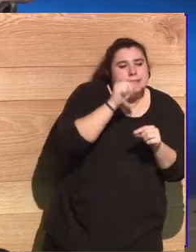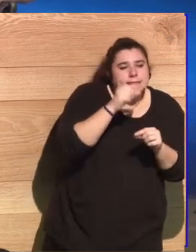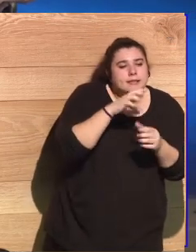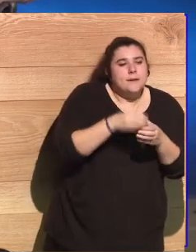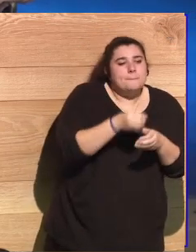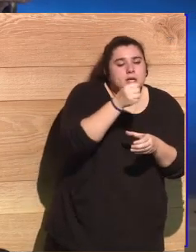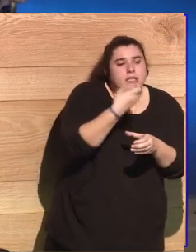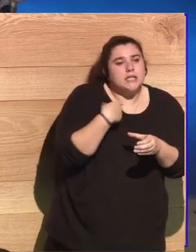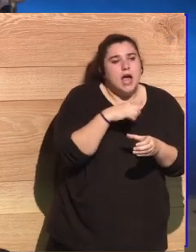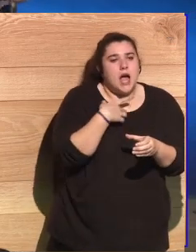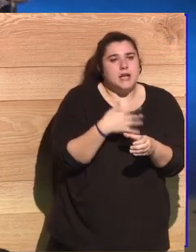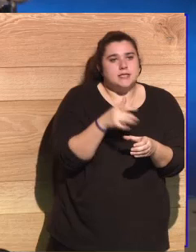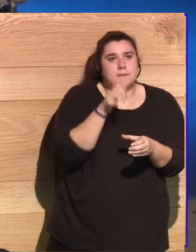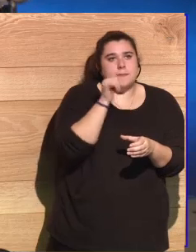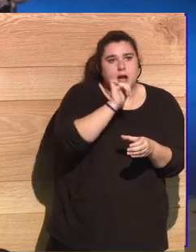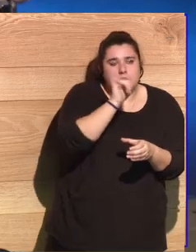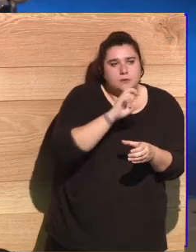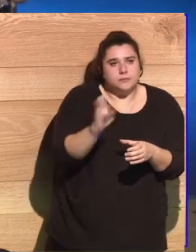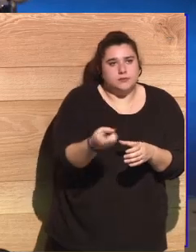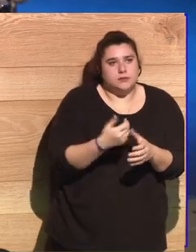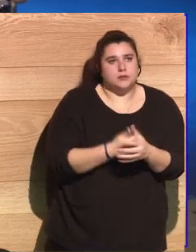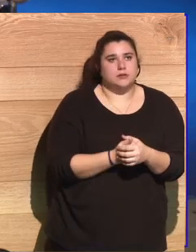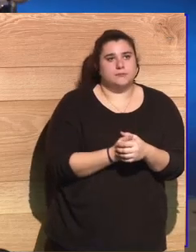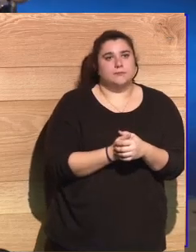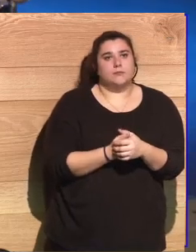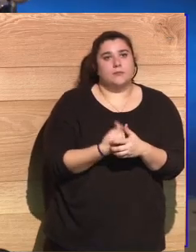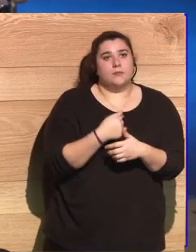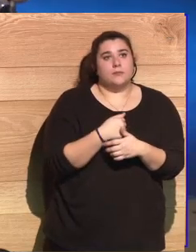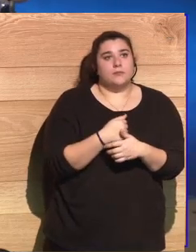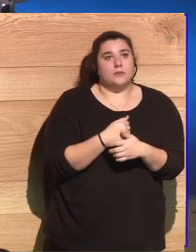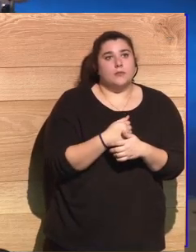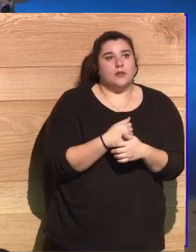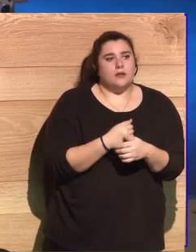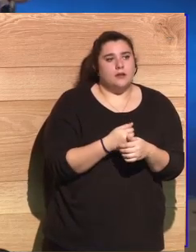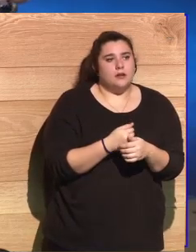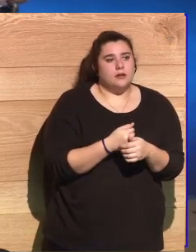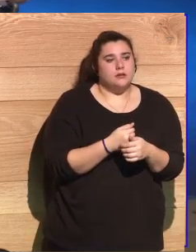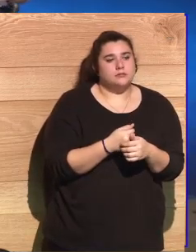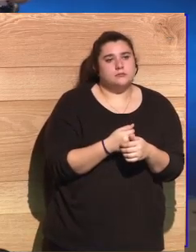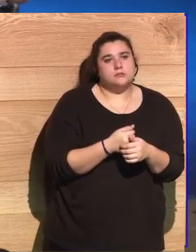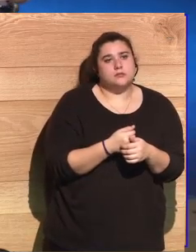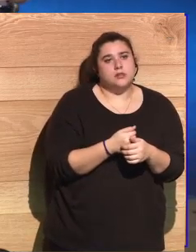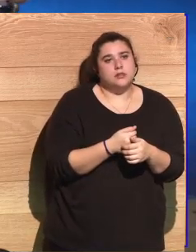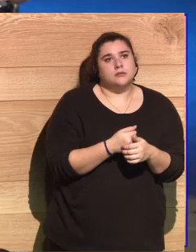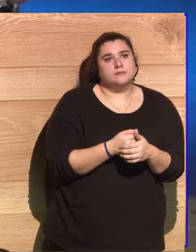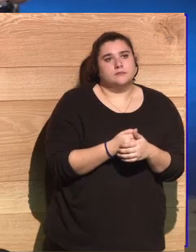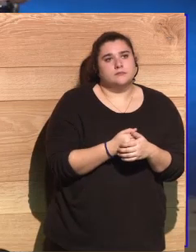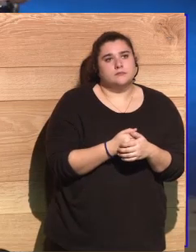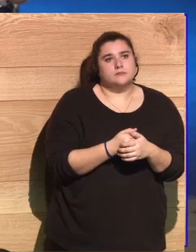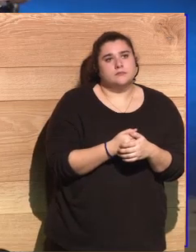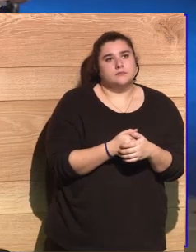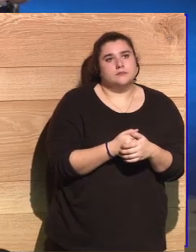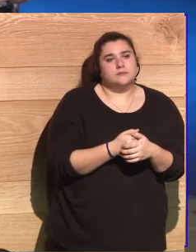of course, I tore out the title page from the advanced galleys of